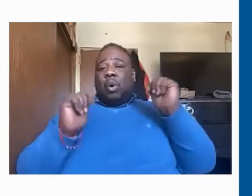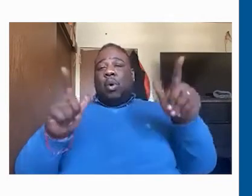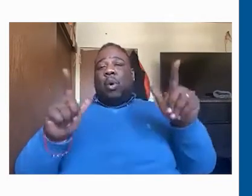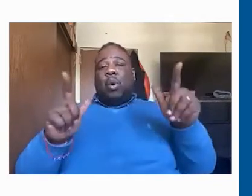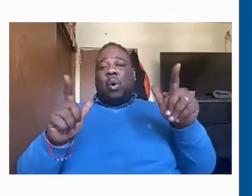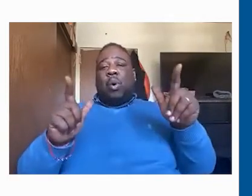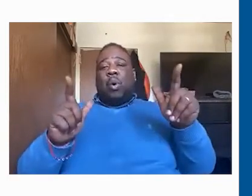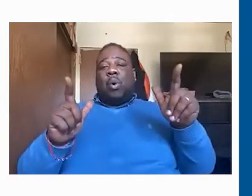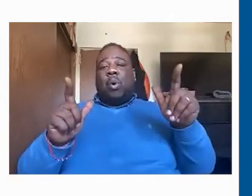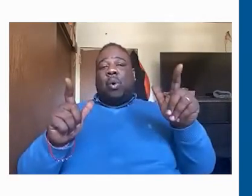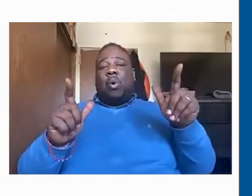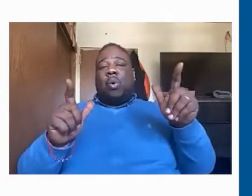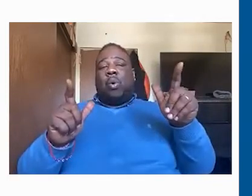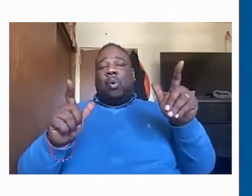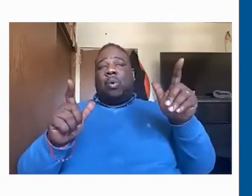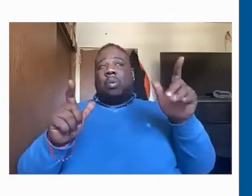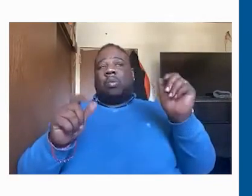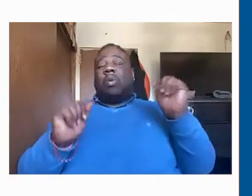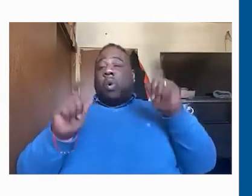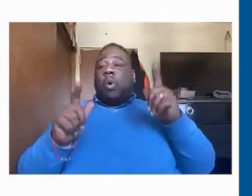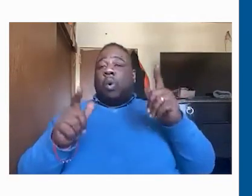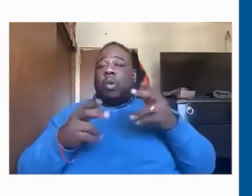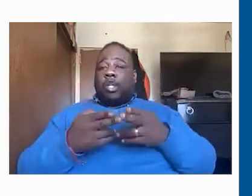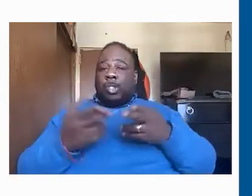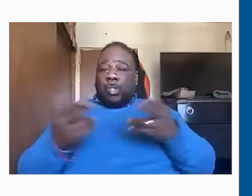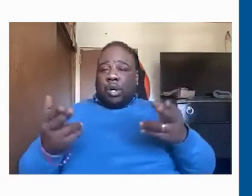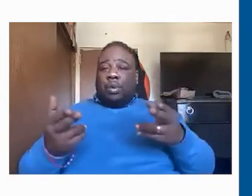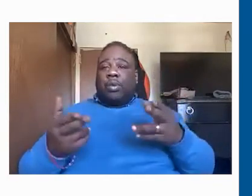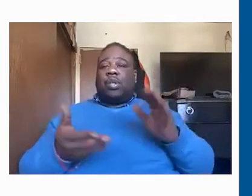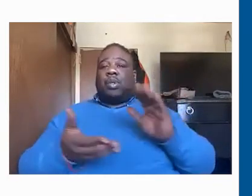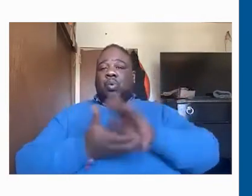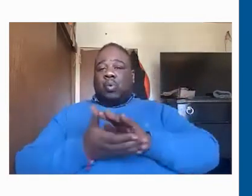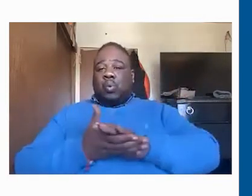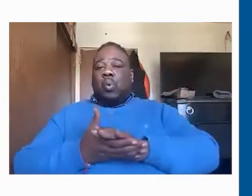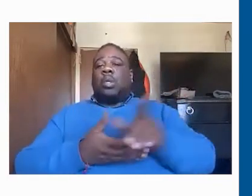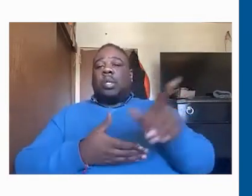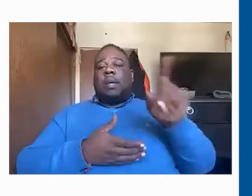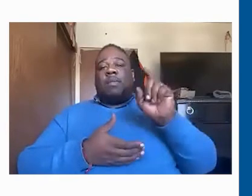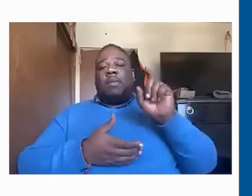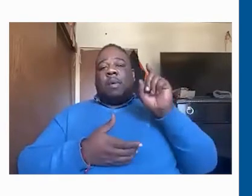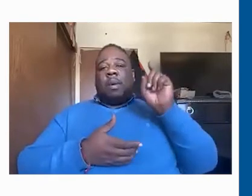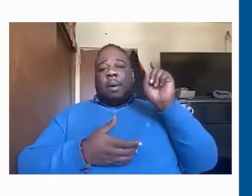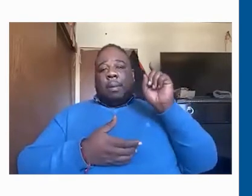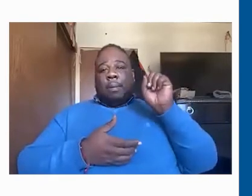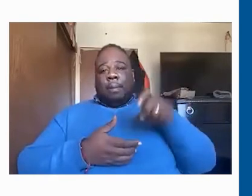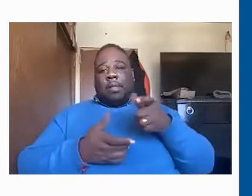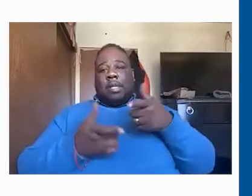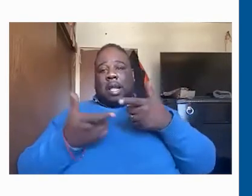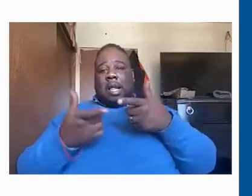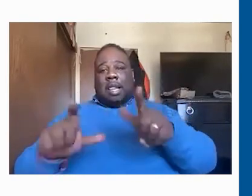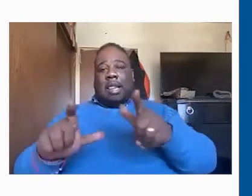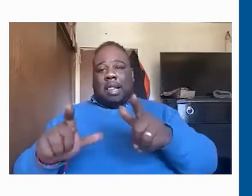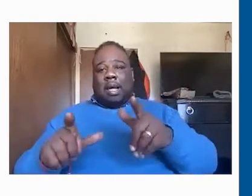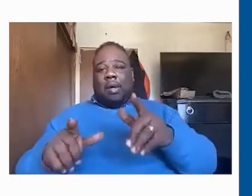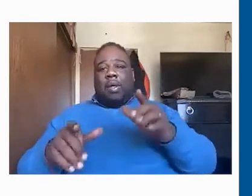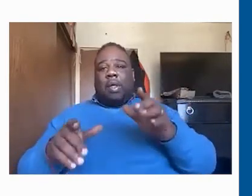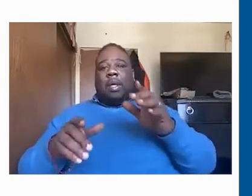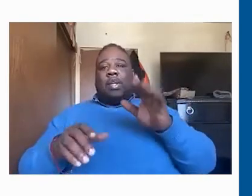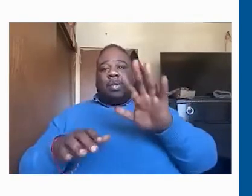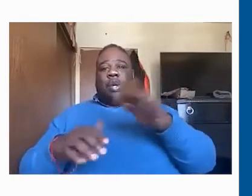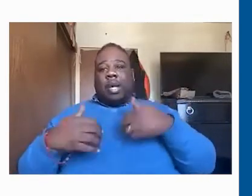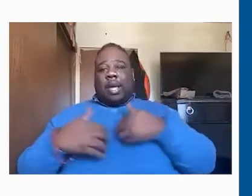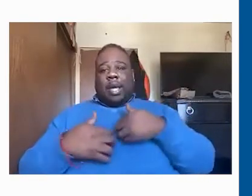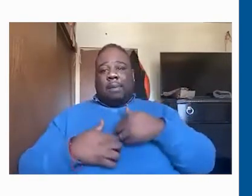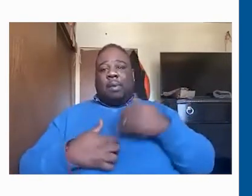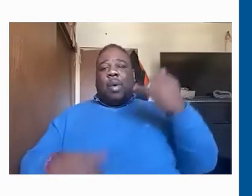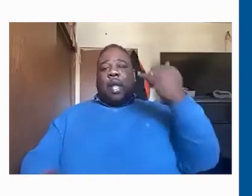cats. We do allow hamsters and gerbils, also snakes, which I'm not a huge fan of, but we do allow them because they are a